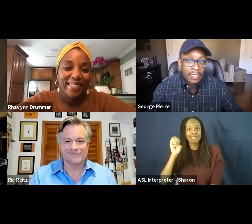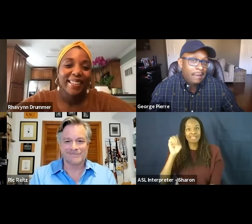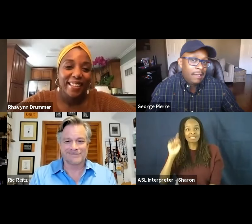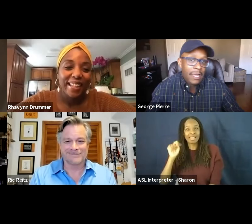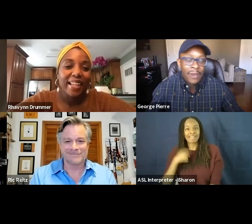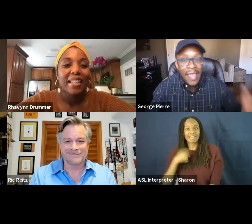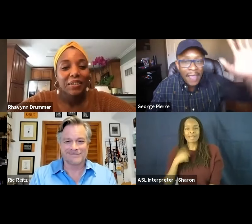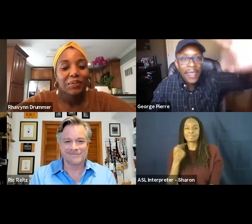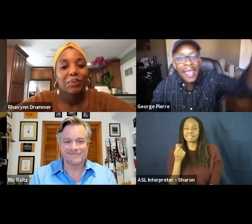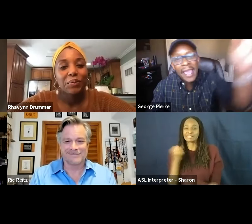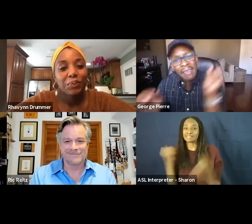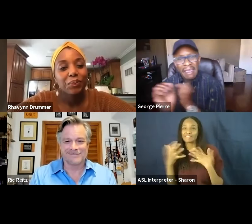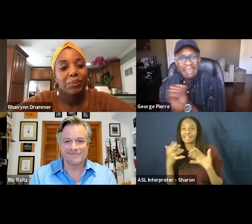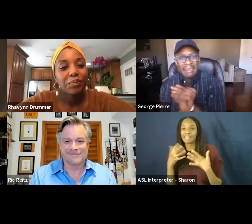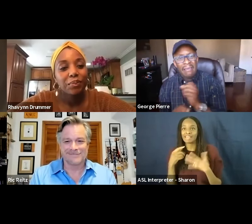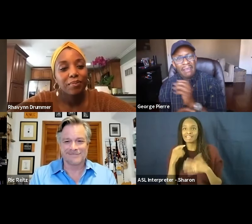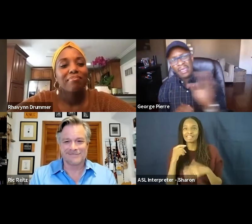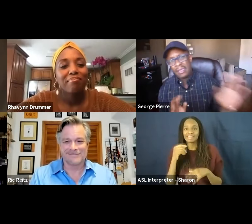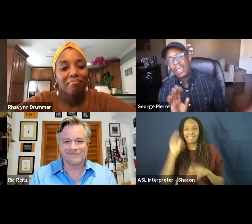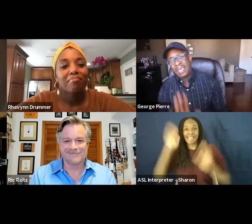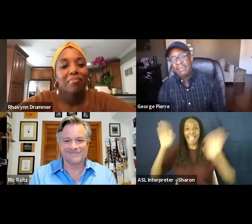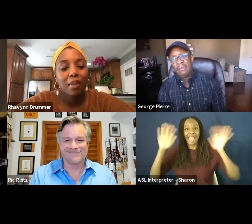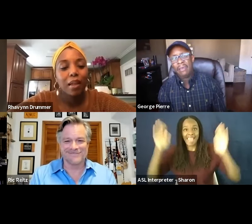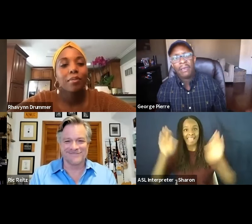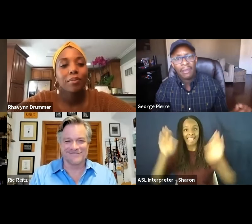because everybody, hey man, hey,